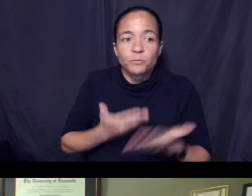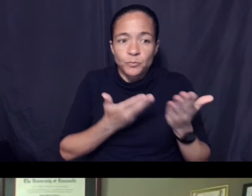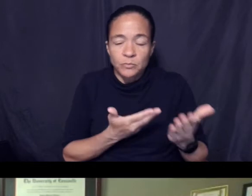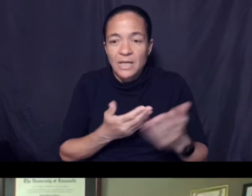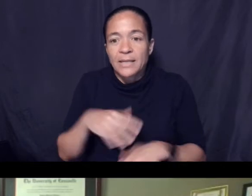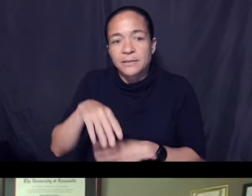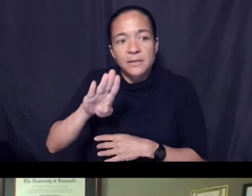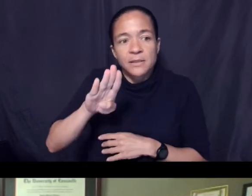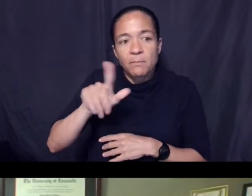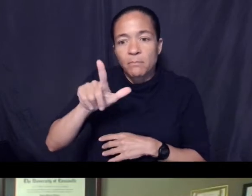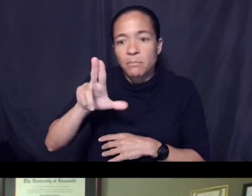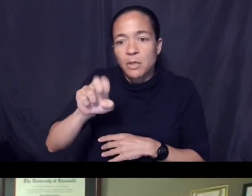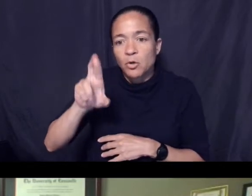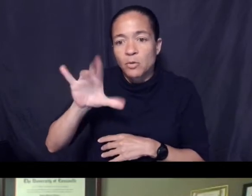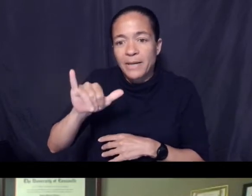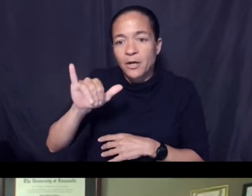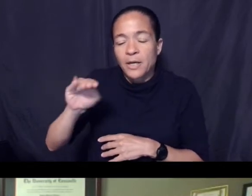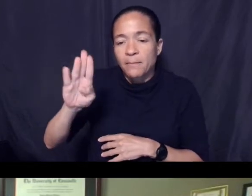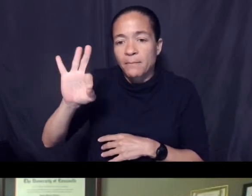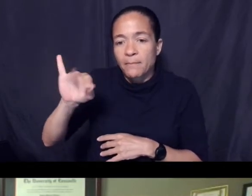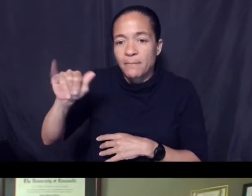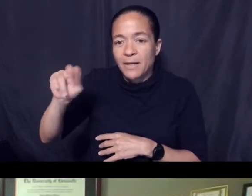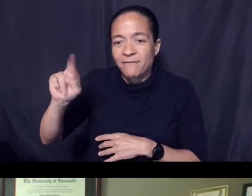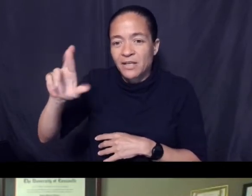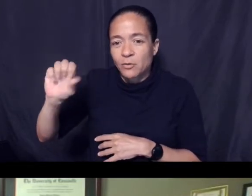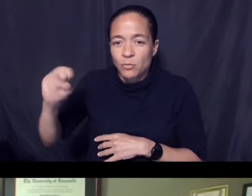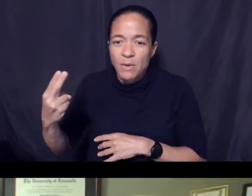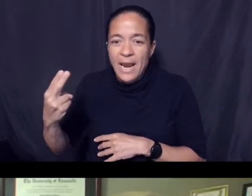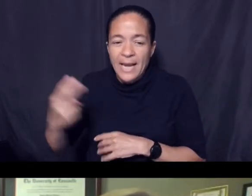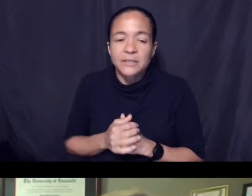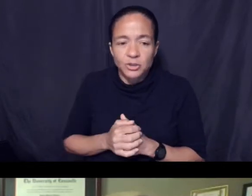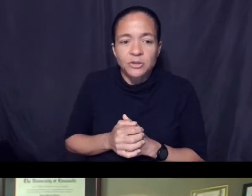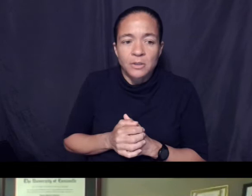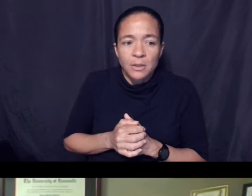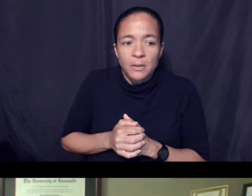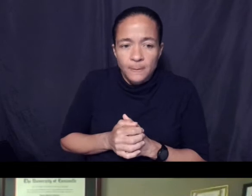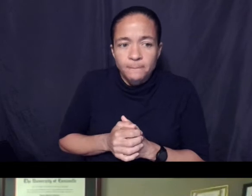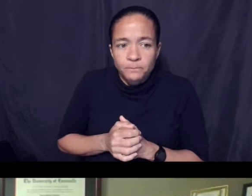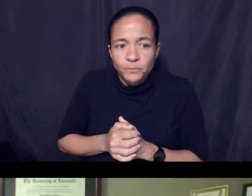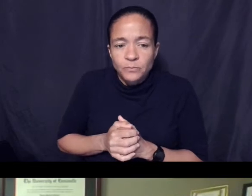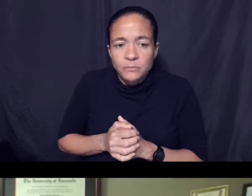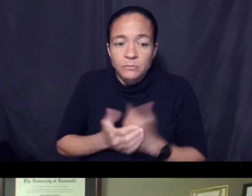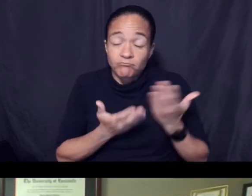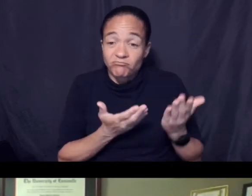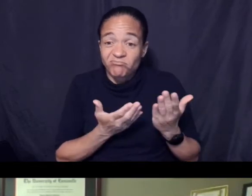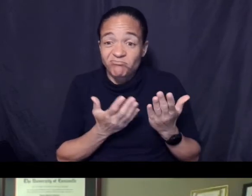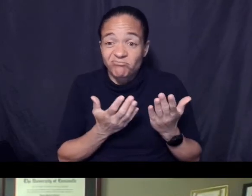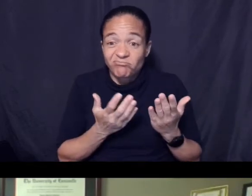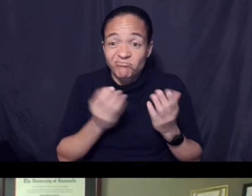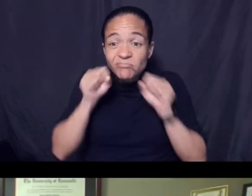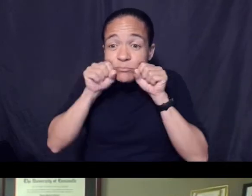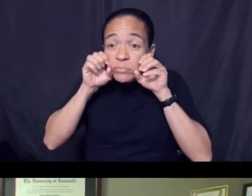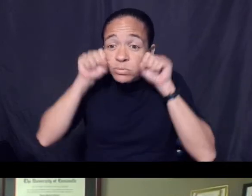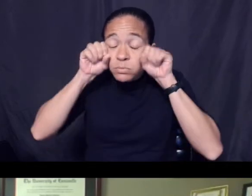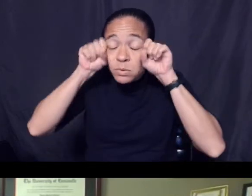blueberry muffin rash, which is thought to be representative of what's referred to as extramedullary hematopoiesis. This rash may be